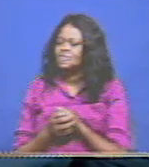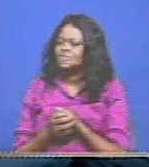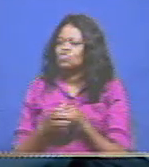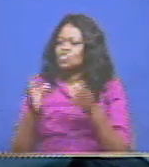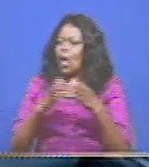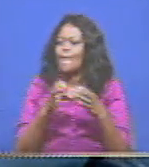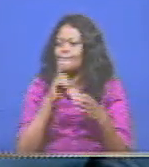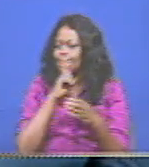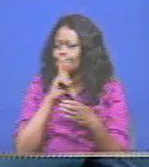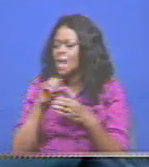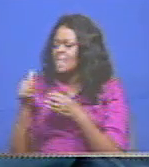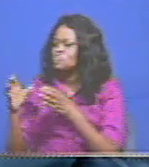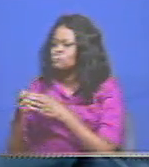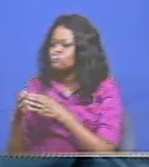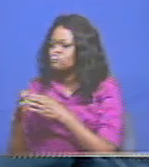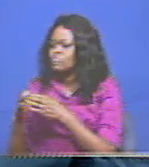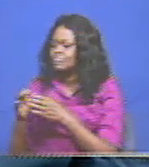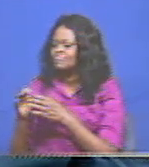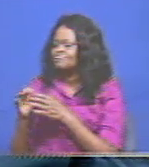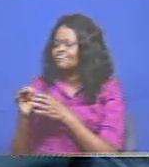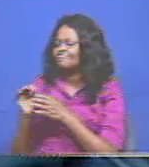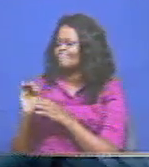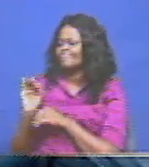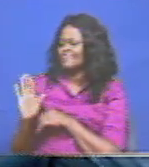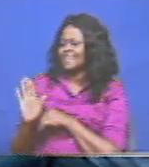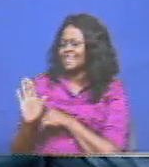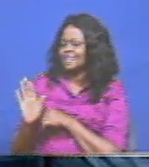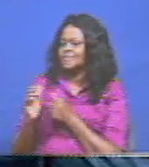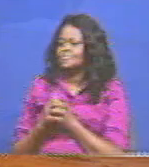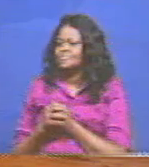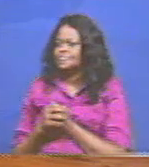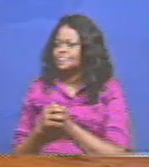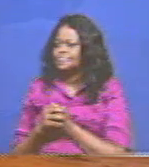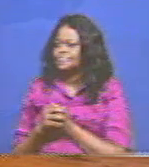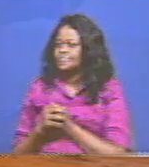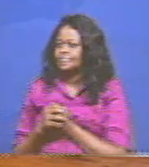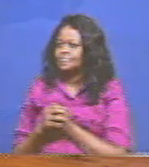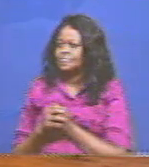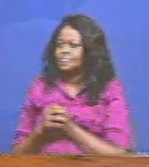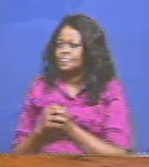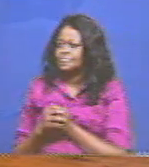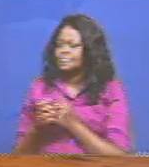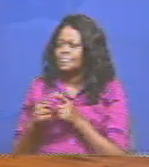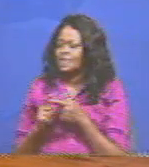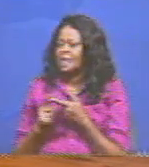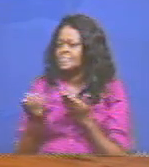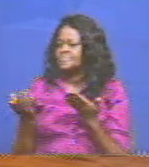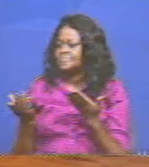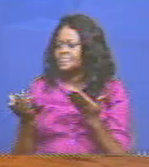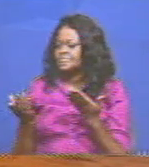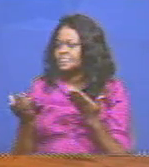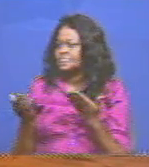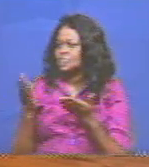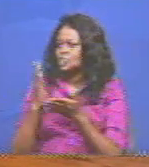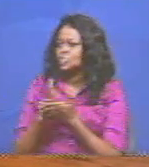Yes. When the other one is nobody's touching about. Okay. Then when you get there, then yes. a big question comes. Yes. That